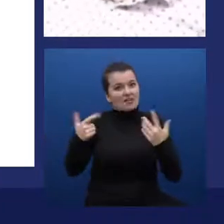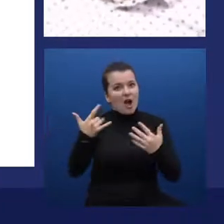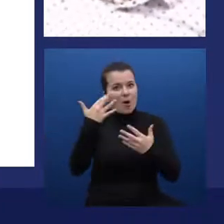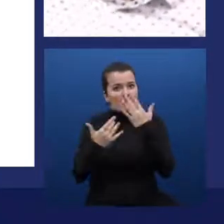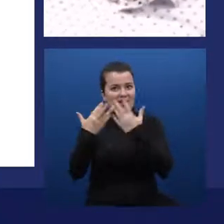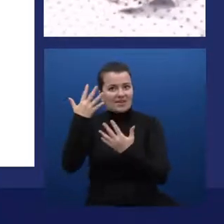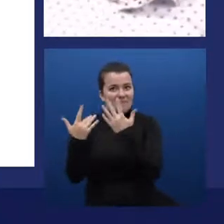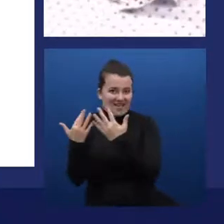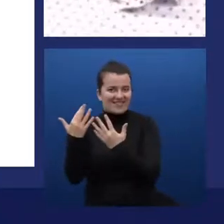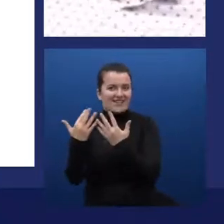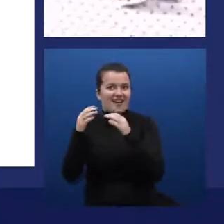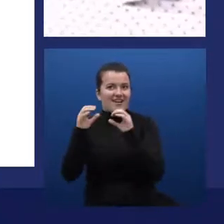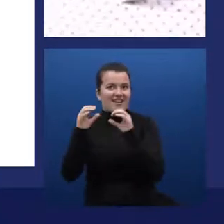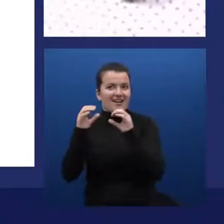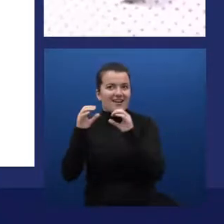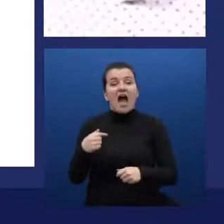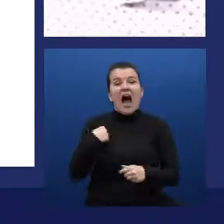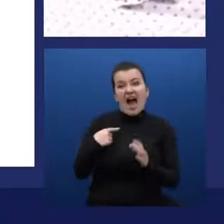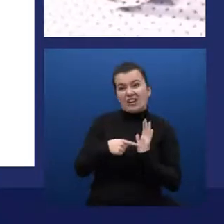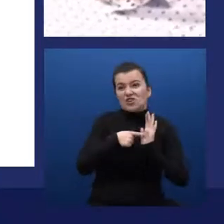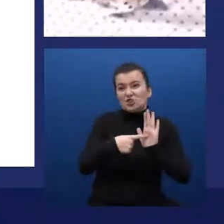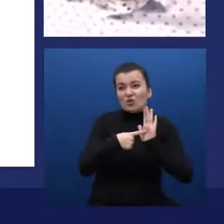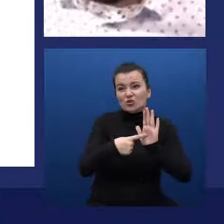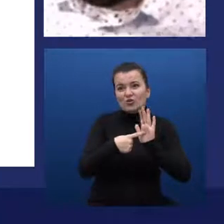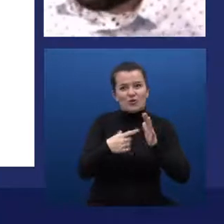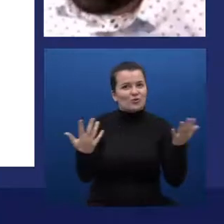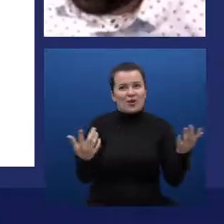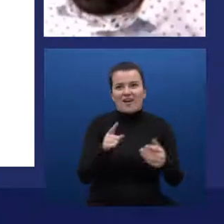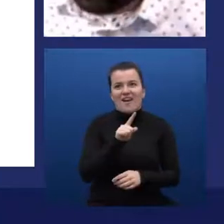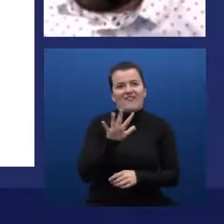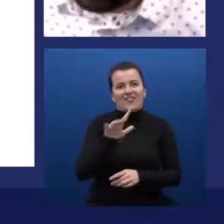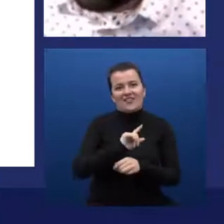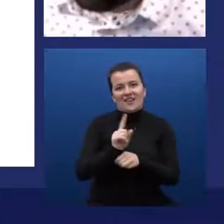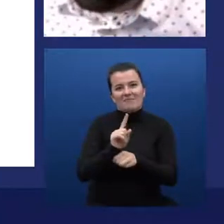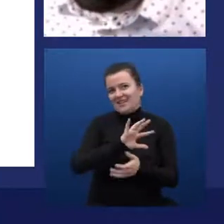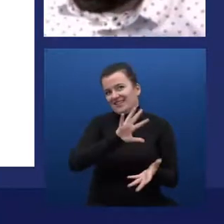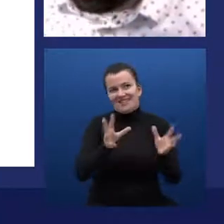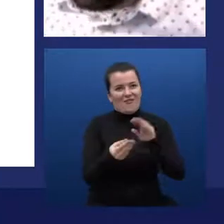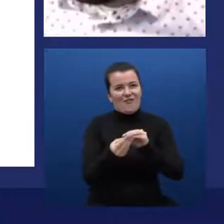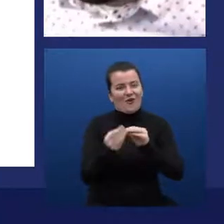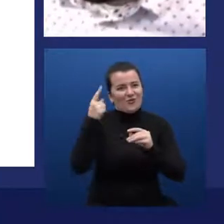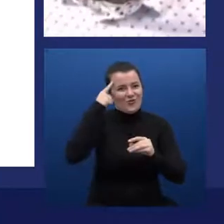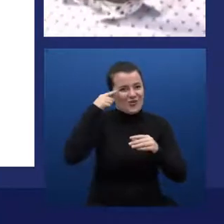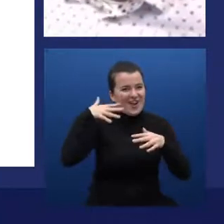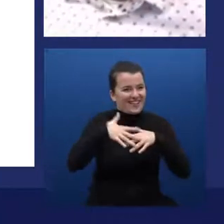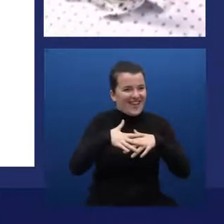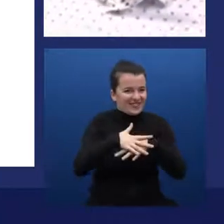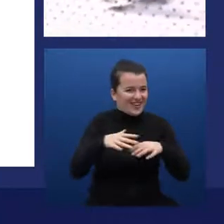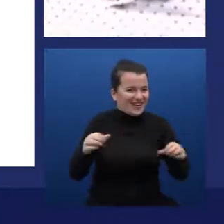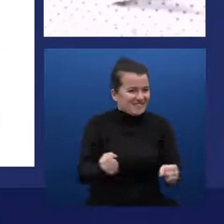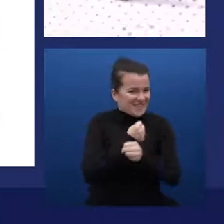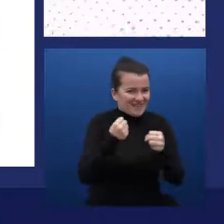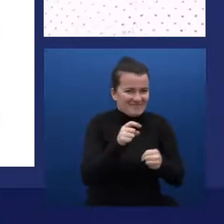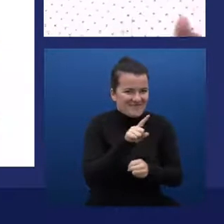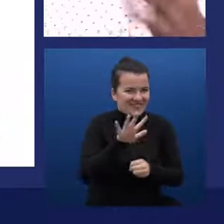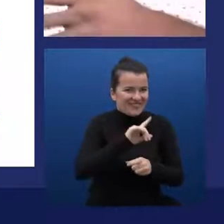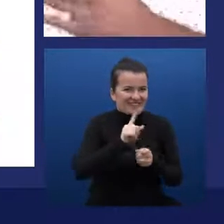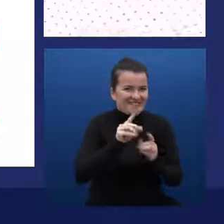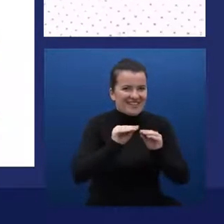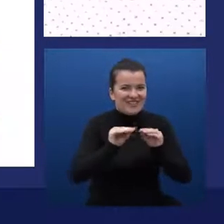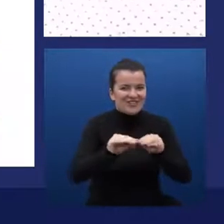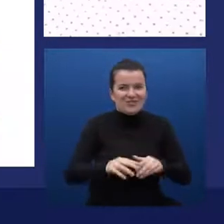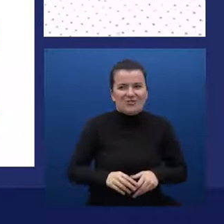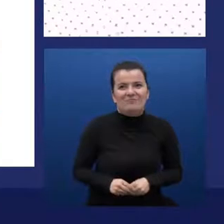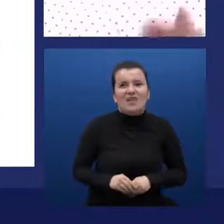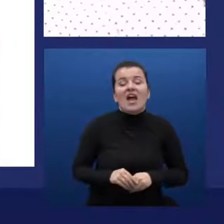because I have like 15 minutes to finish semester two of neural networks, right, in a grad school course. So it turns out that you can keep